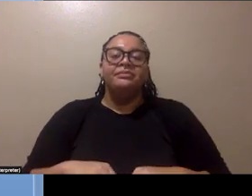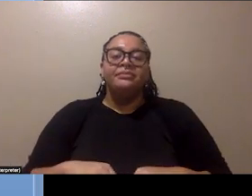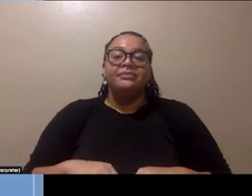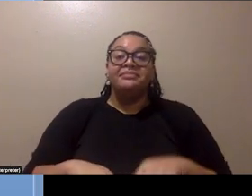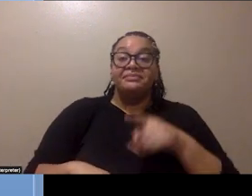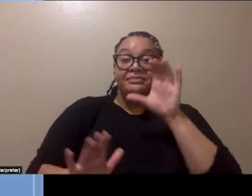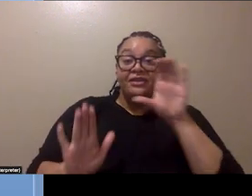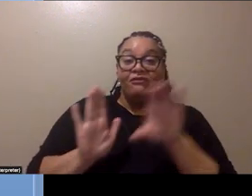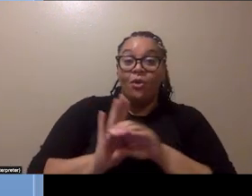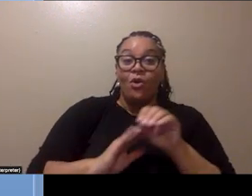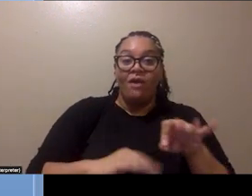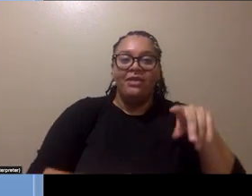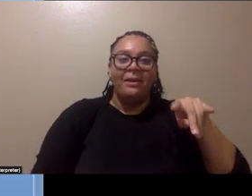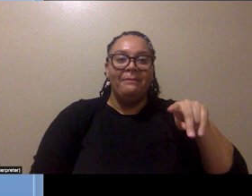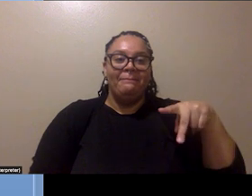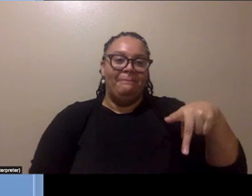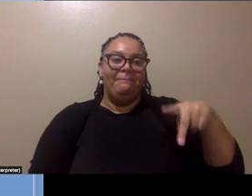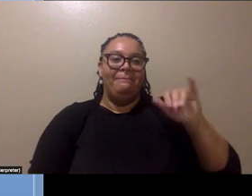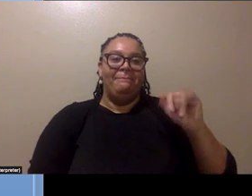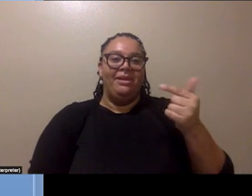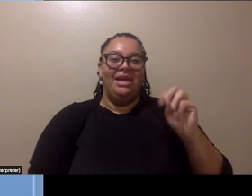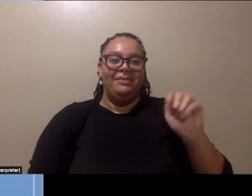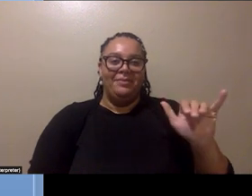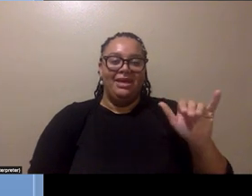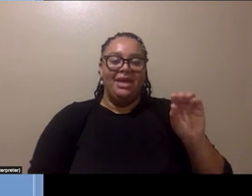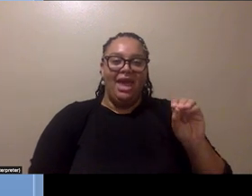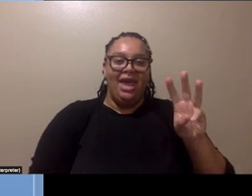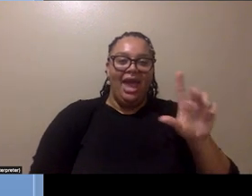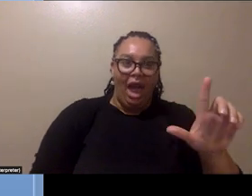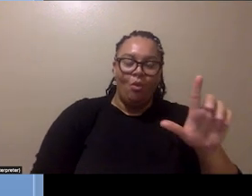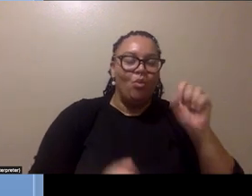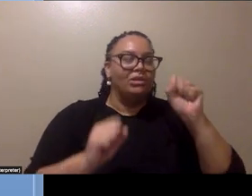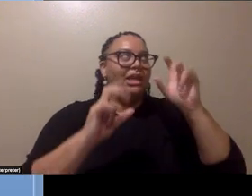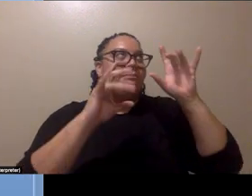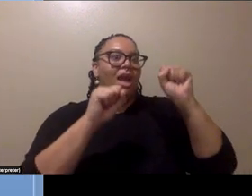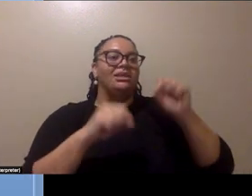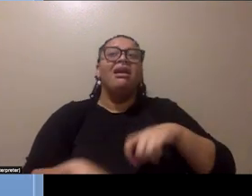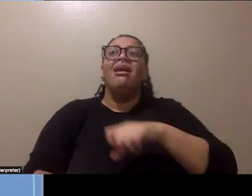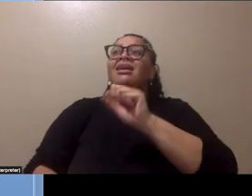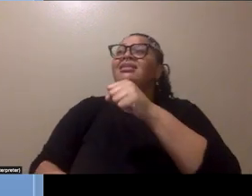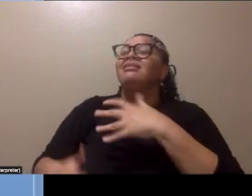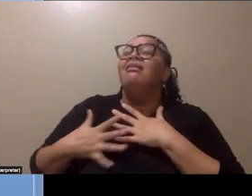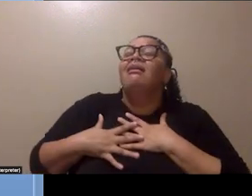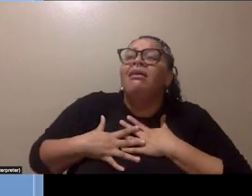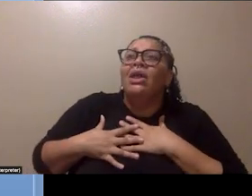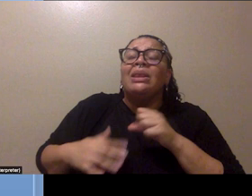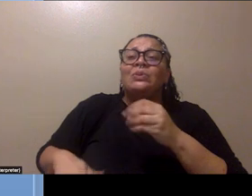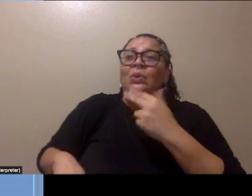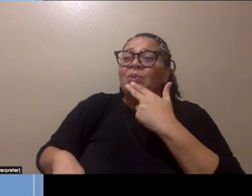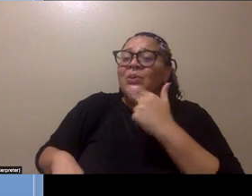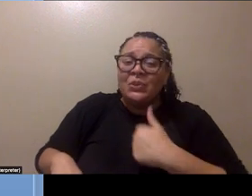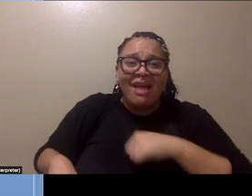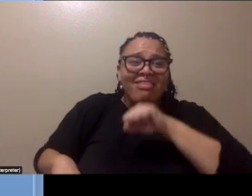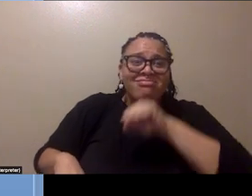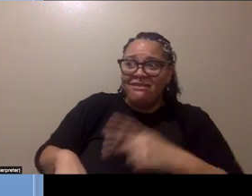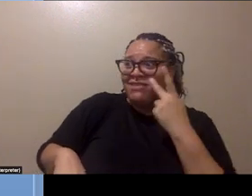That photo of the pygmy owl was amazing. Yes, that was, they're so